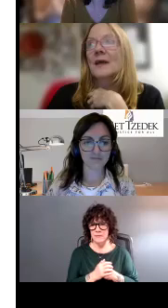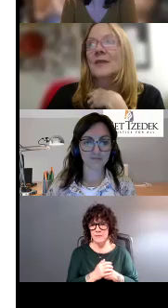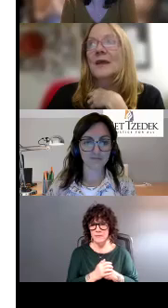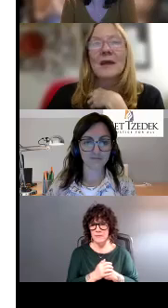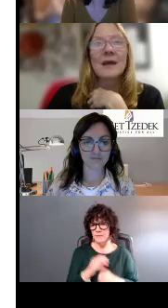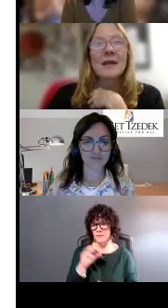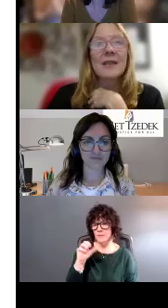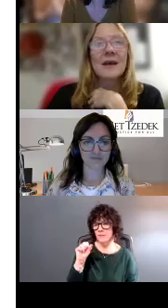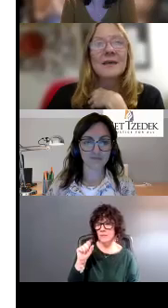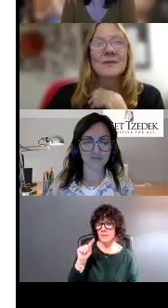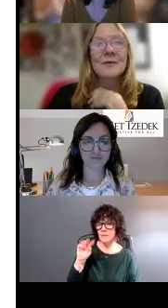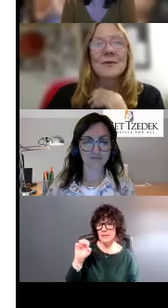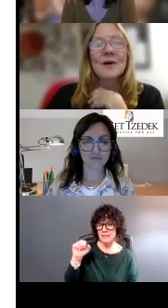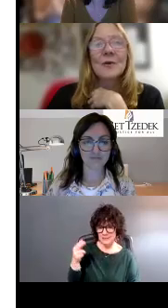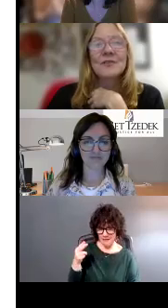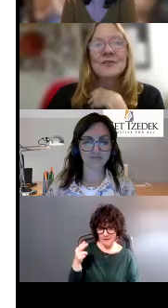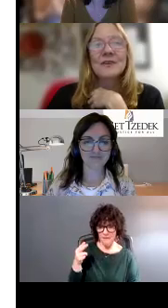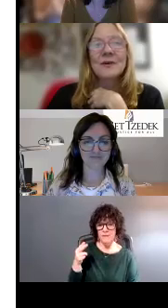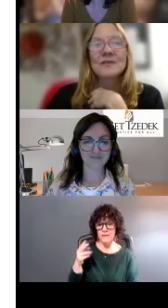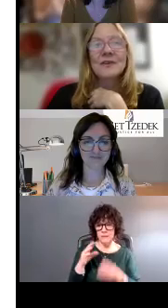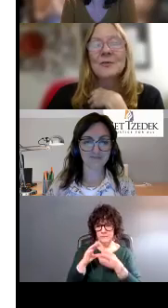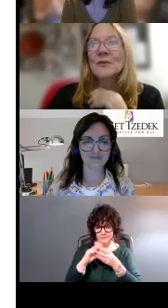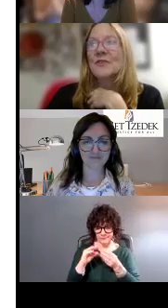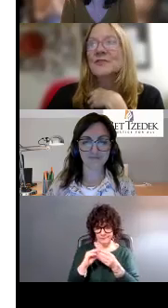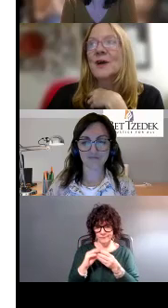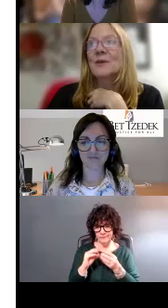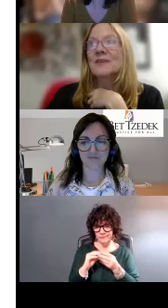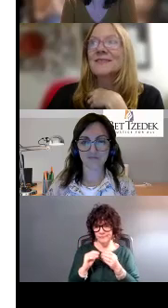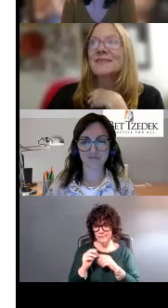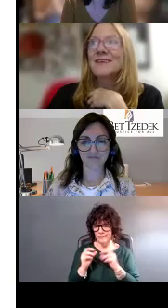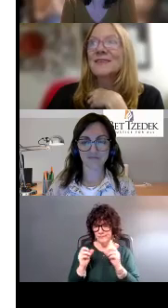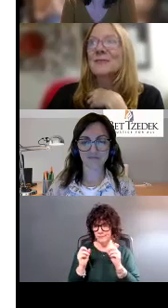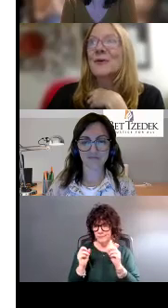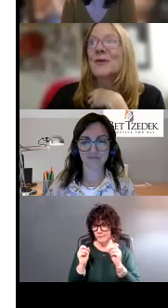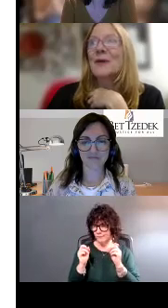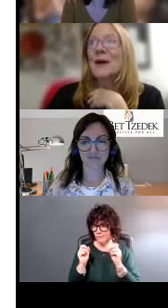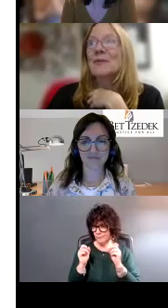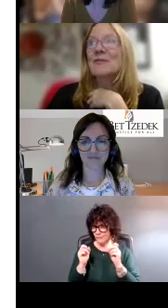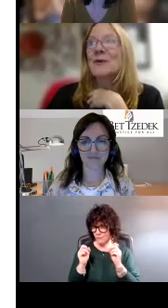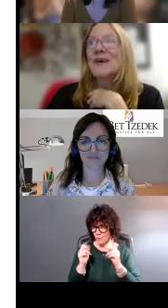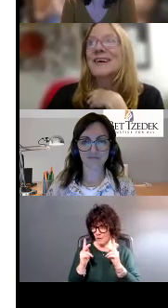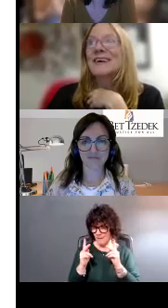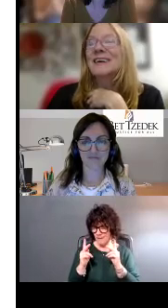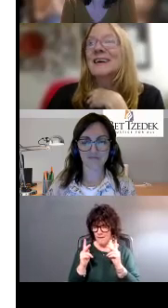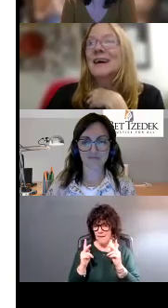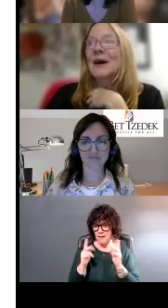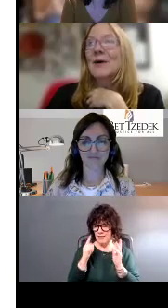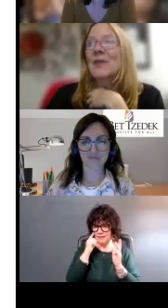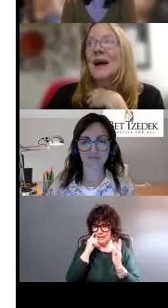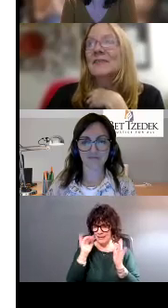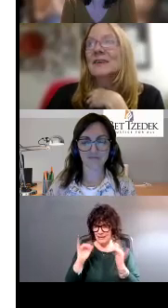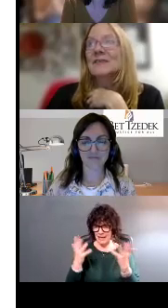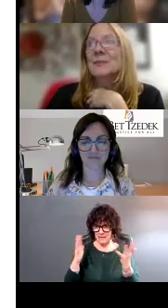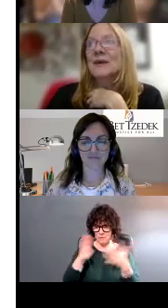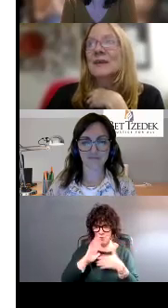Okay, I think that is all our questions. I know it says there's one in the chat, but it's one that we had before